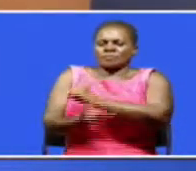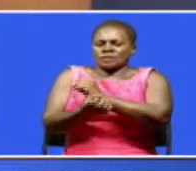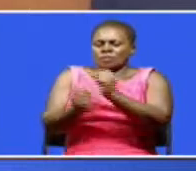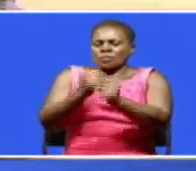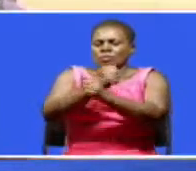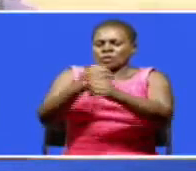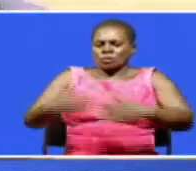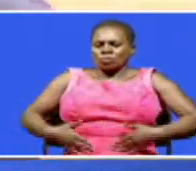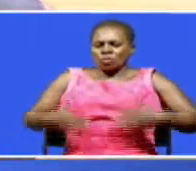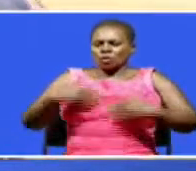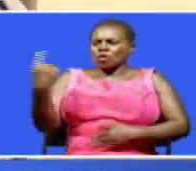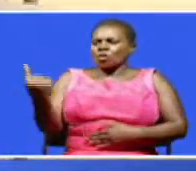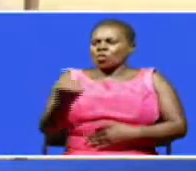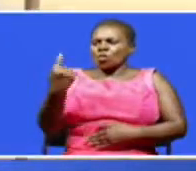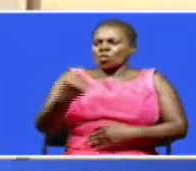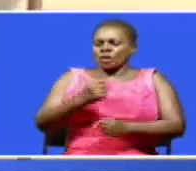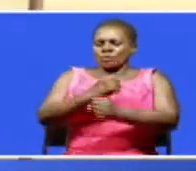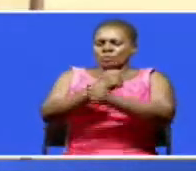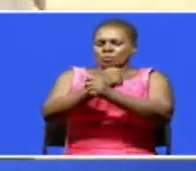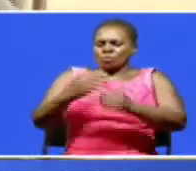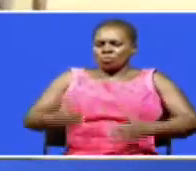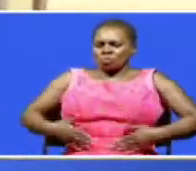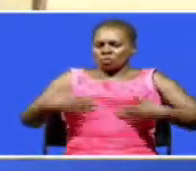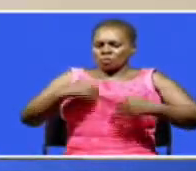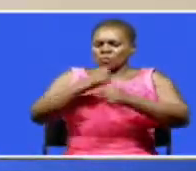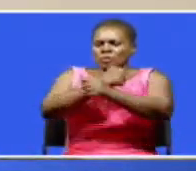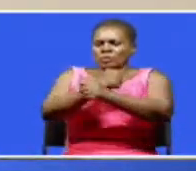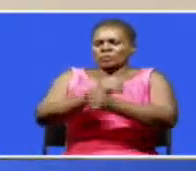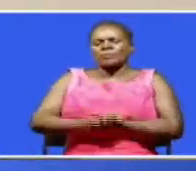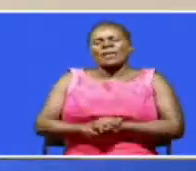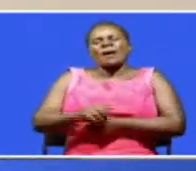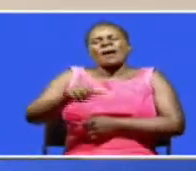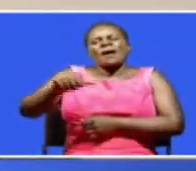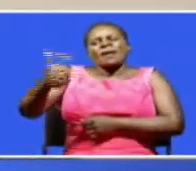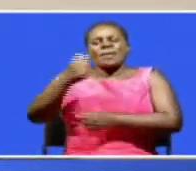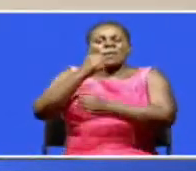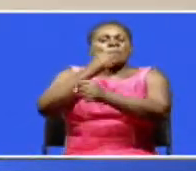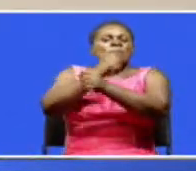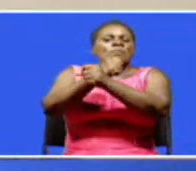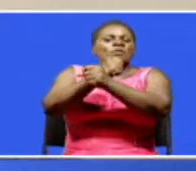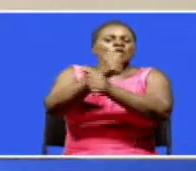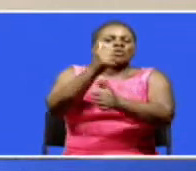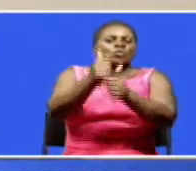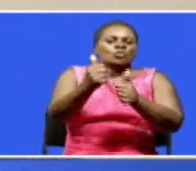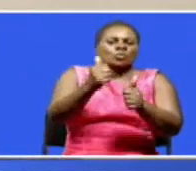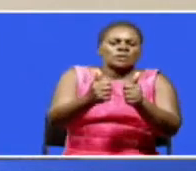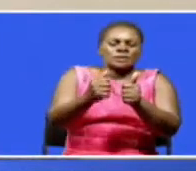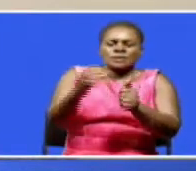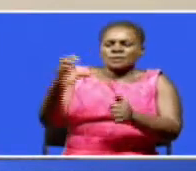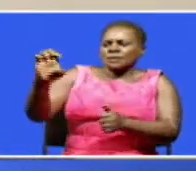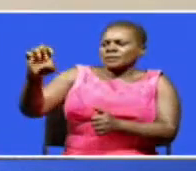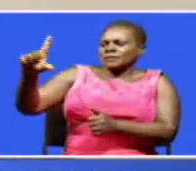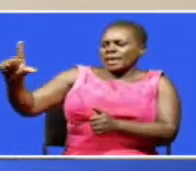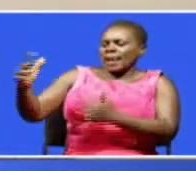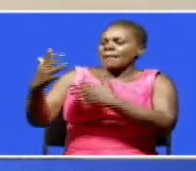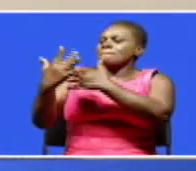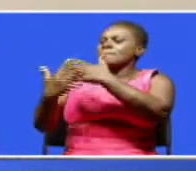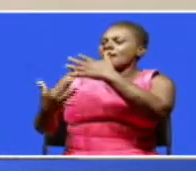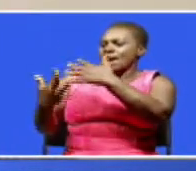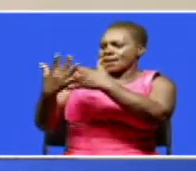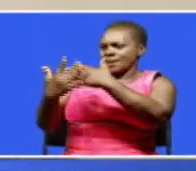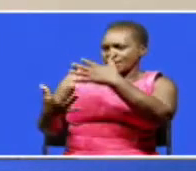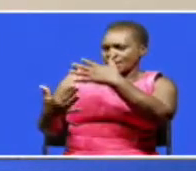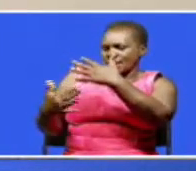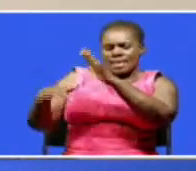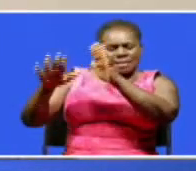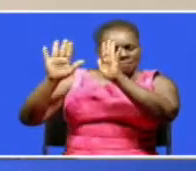antibodies are not the only immune system form of protection. The other arm of protection are the cells in your blood. They also